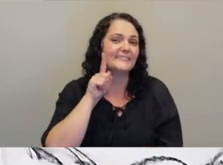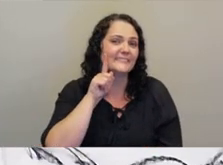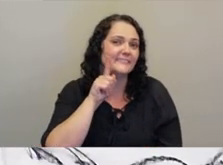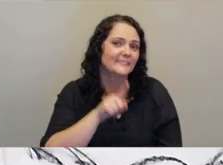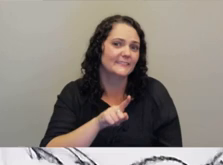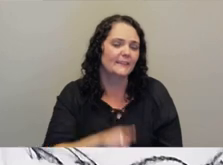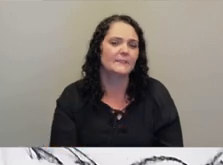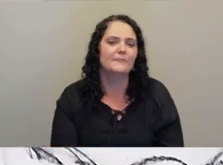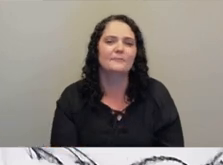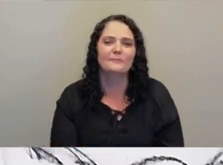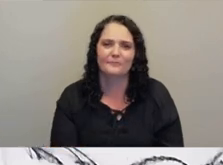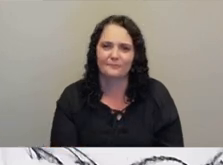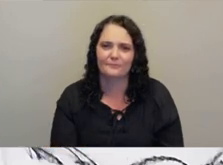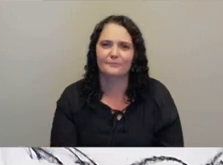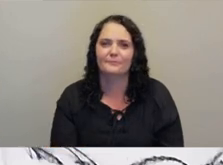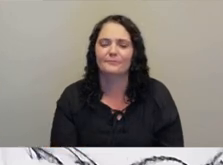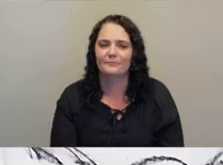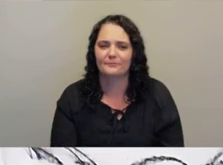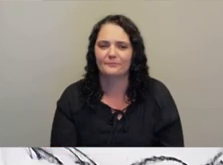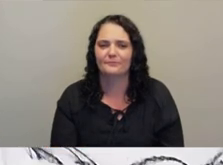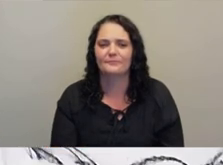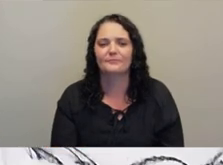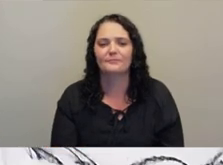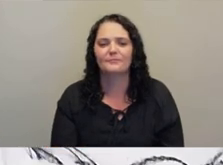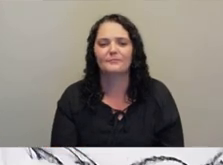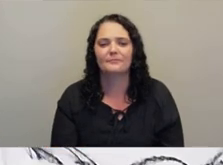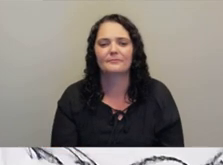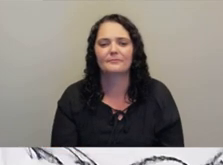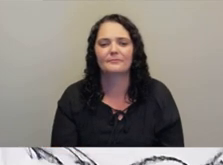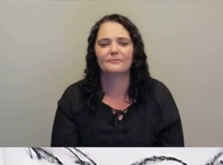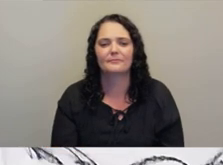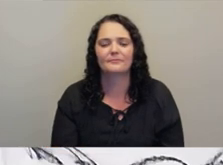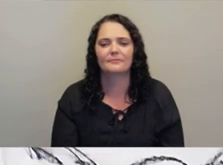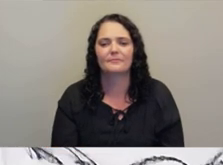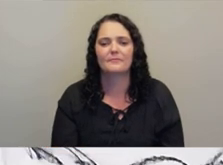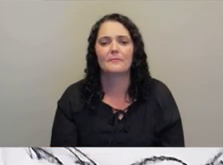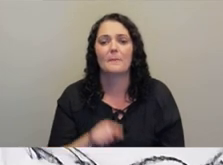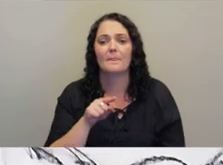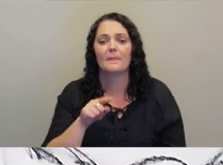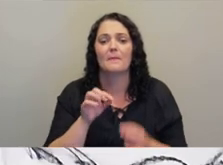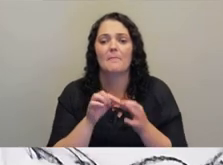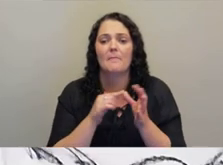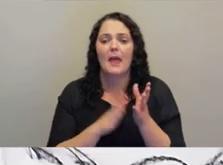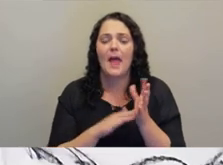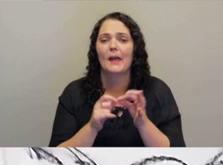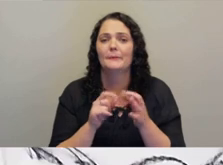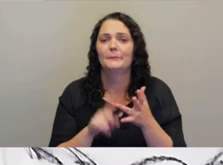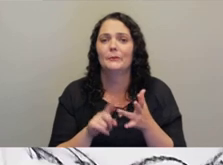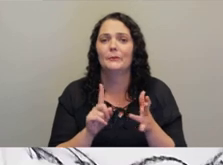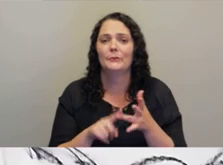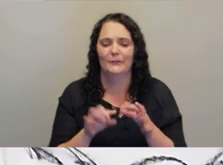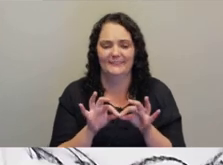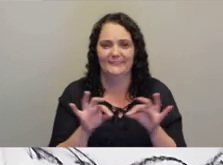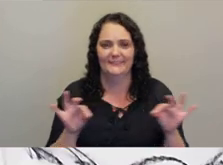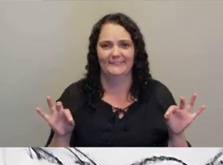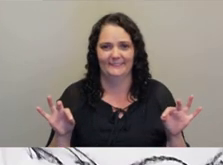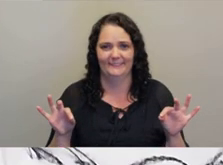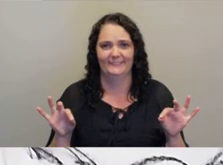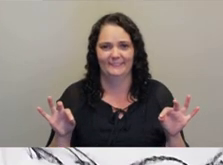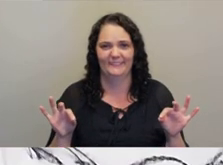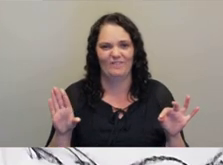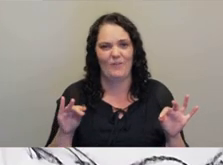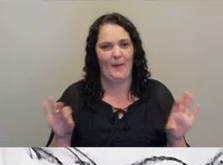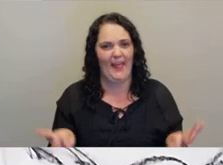yesterday as I was getting ready for this. So all that this is a bamboo garden stake, an ordinary piece of dried